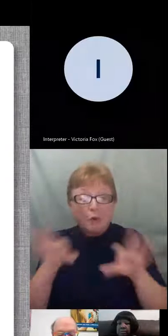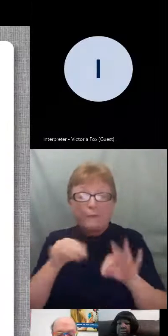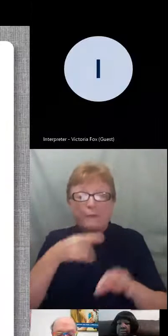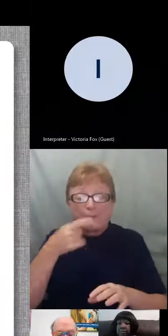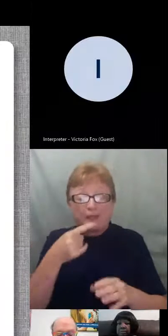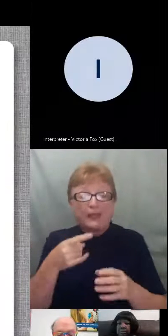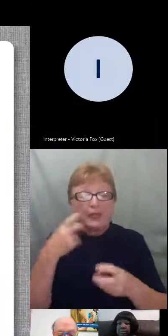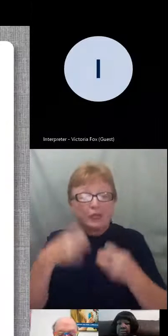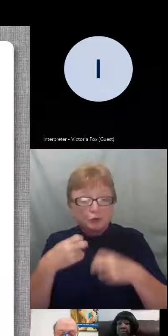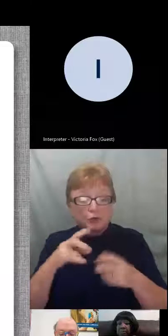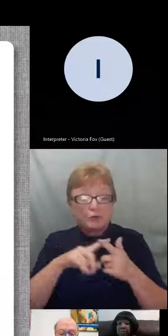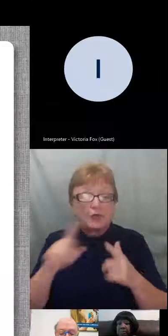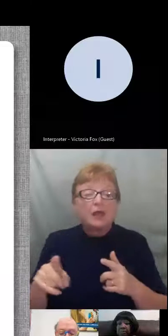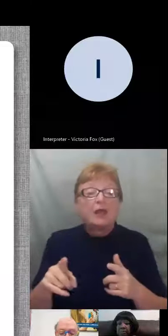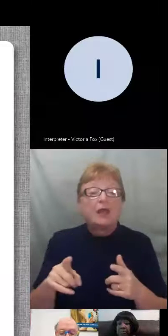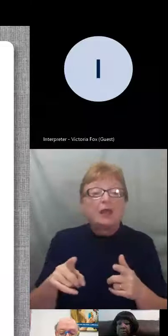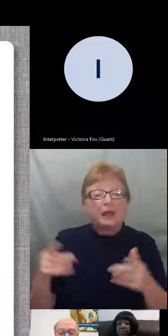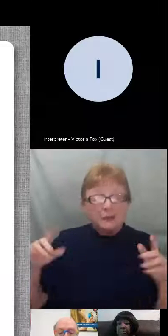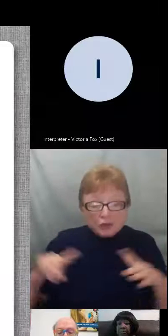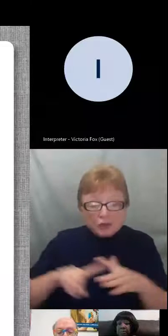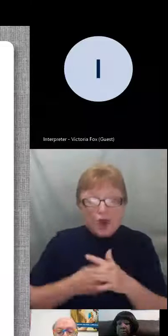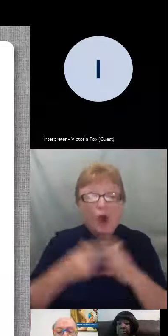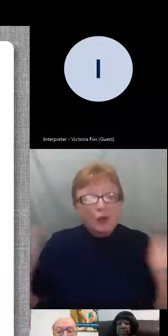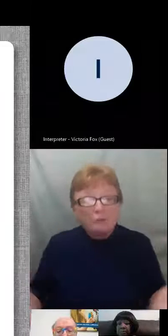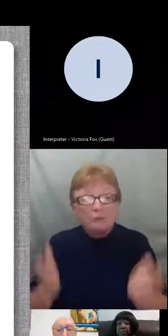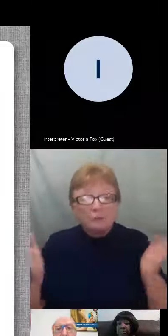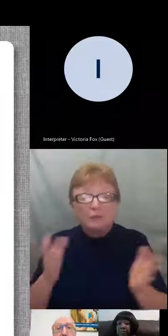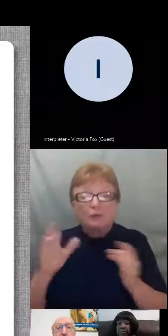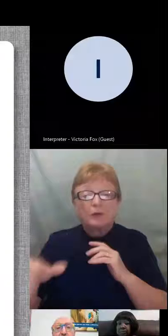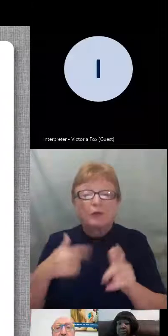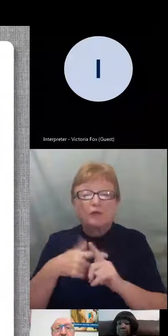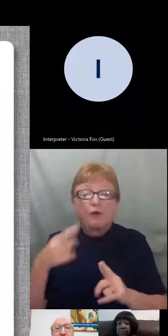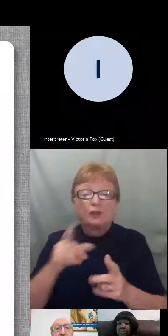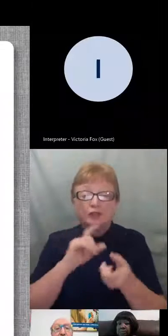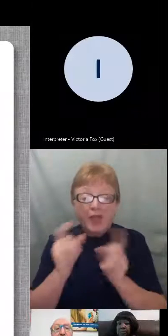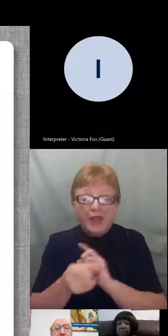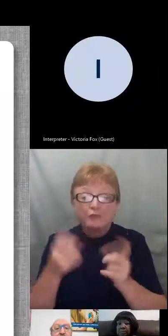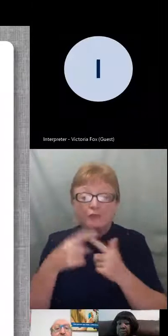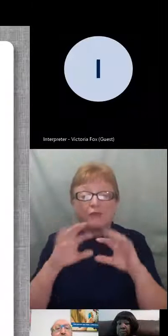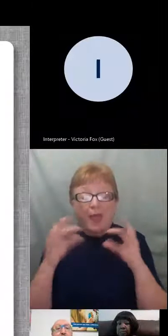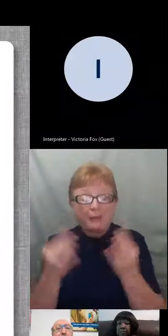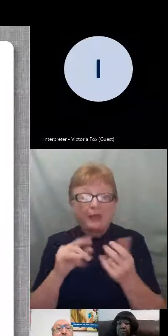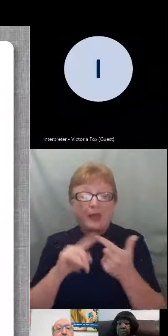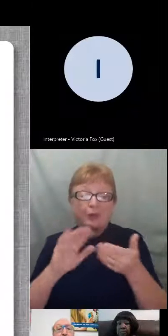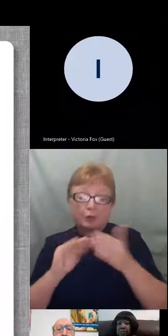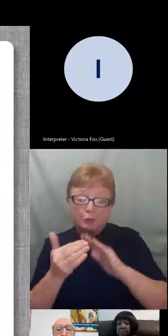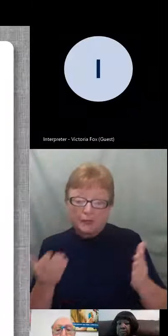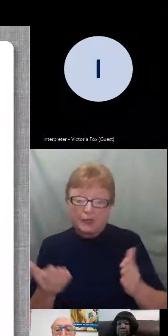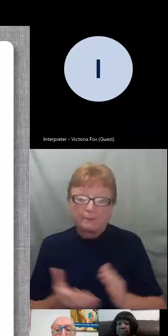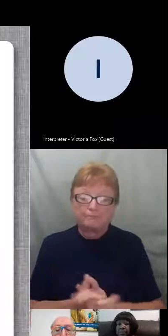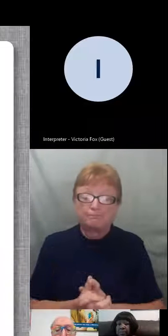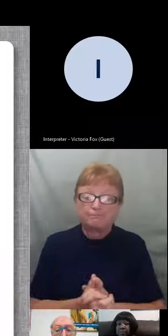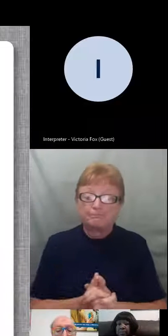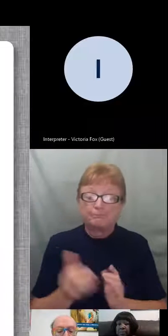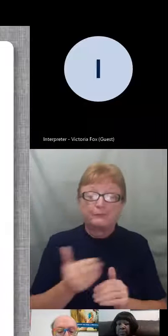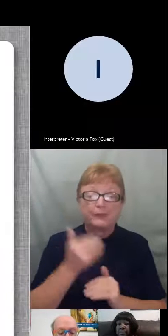positive change for themselves, their family, and their communities. Next slide, please.